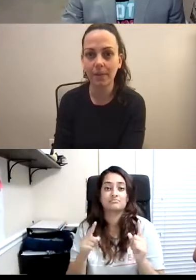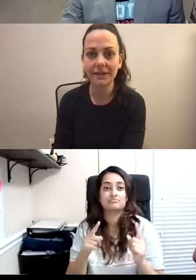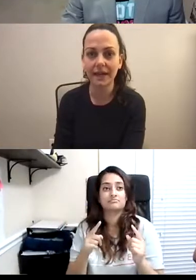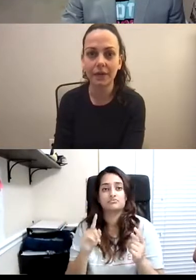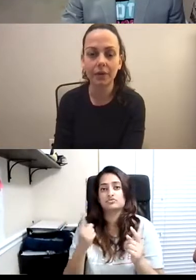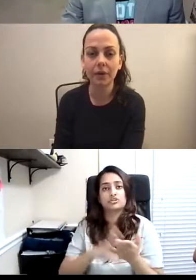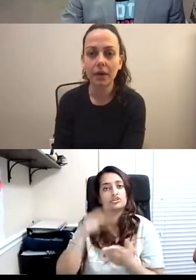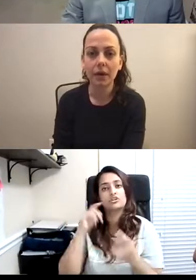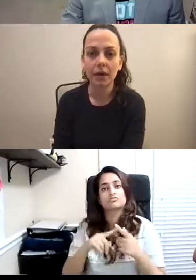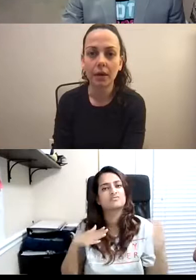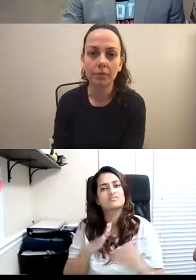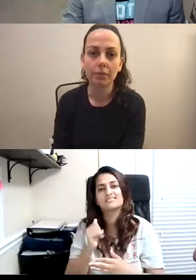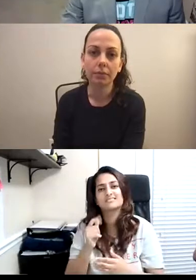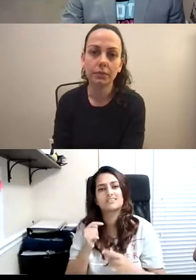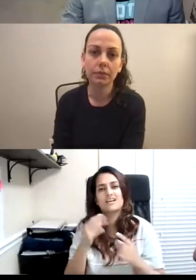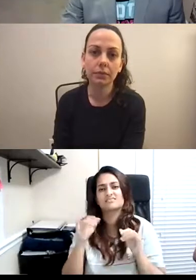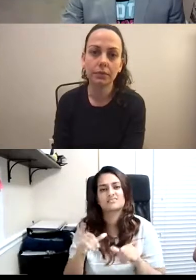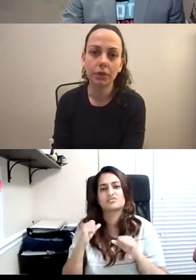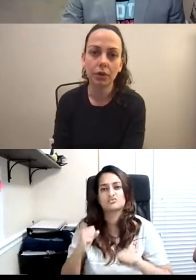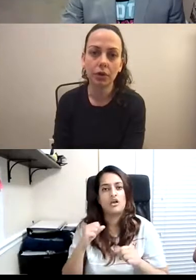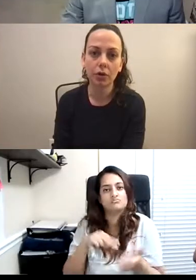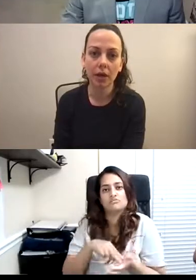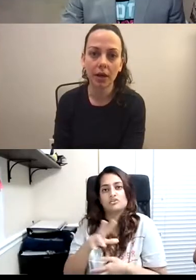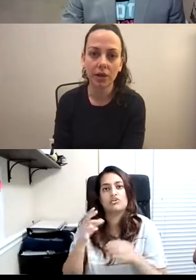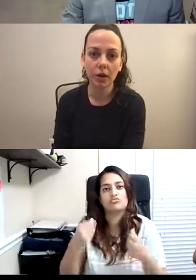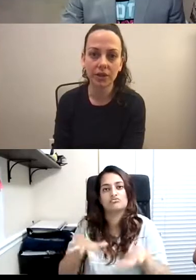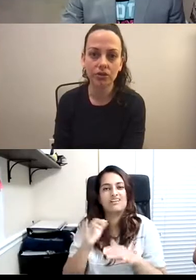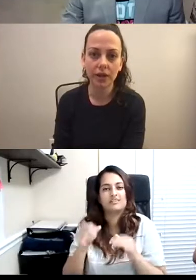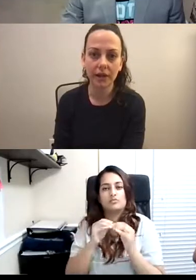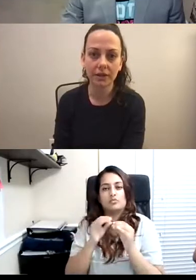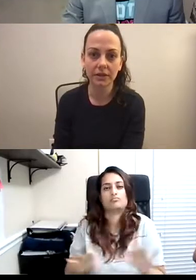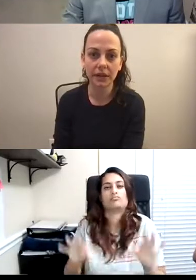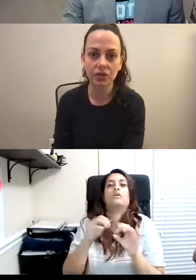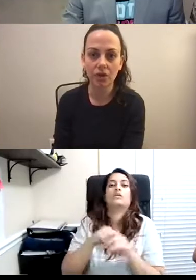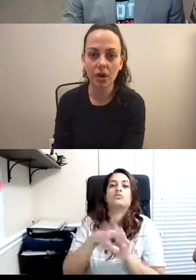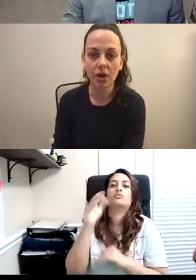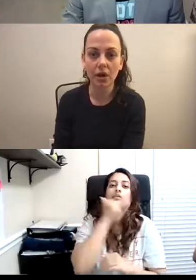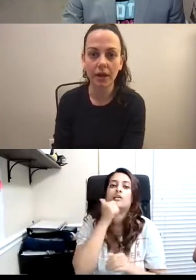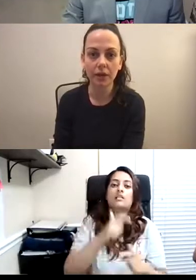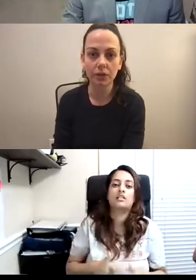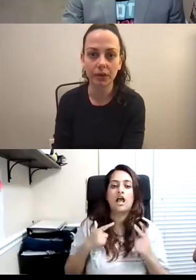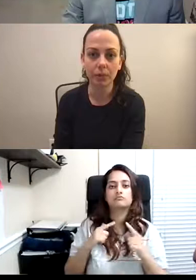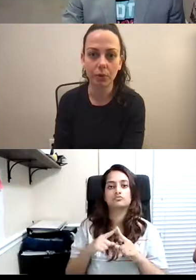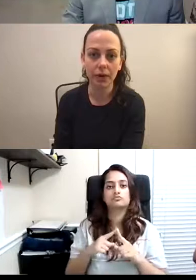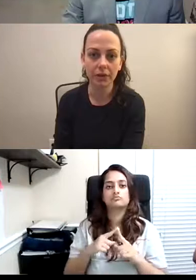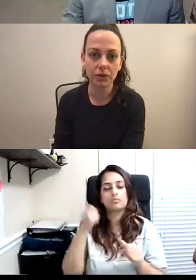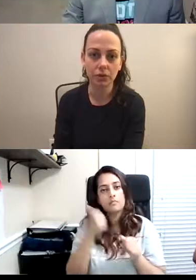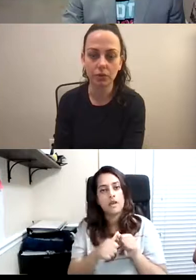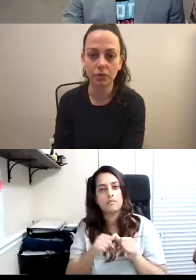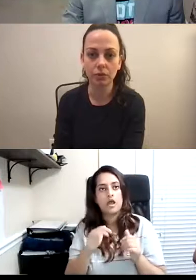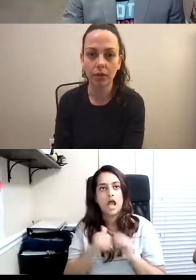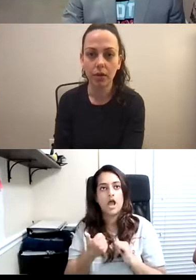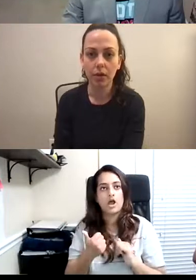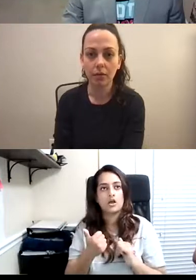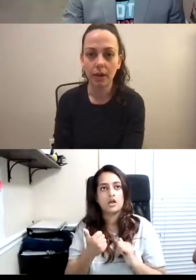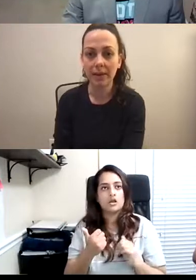very up and down. Um, you know, I just try to stay strong, and it's really important